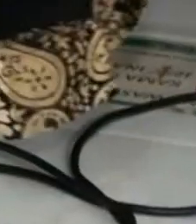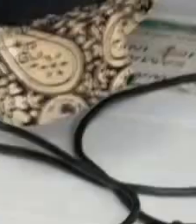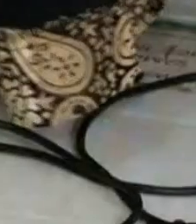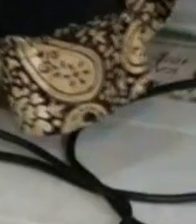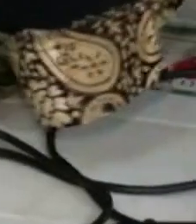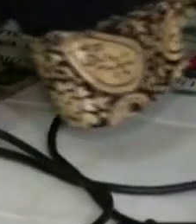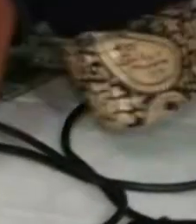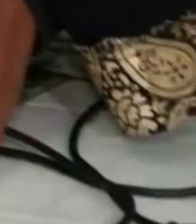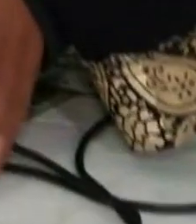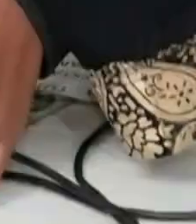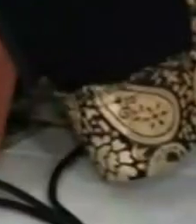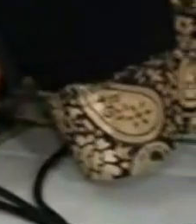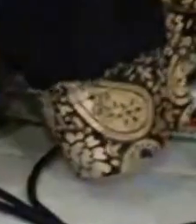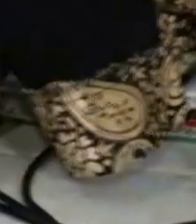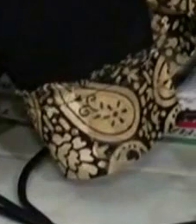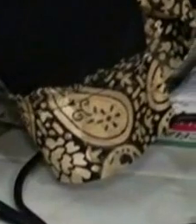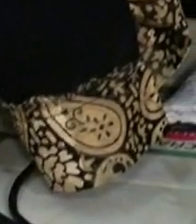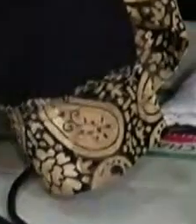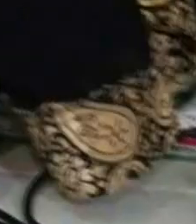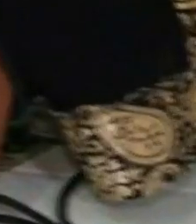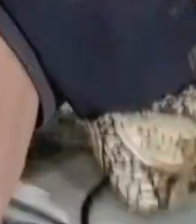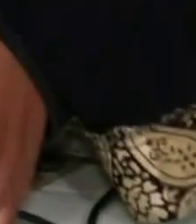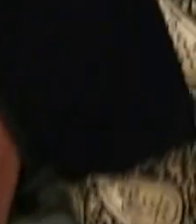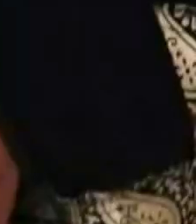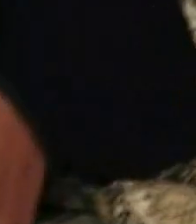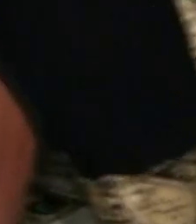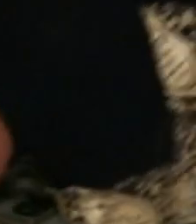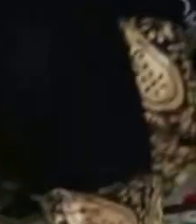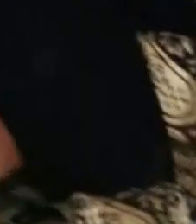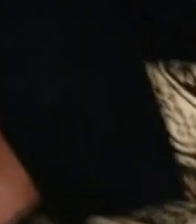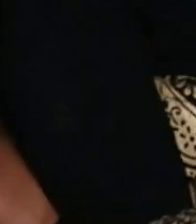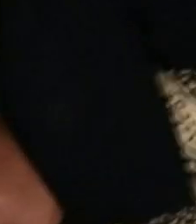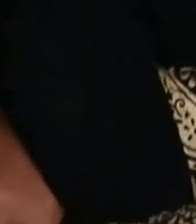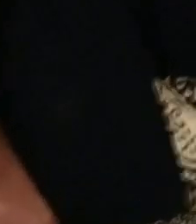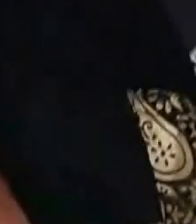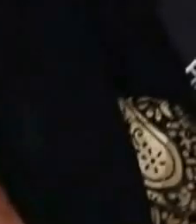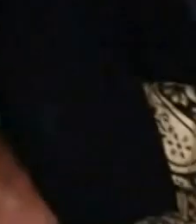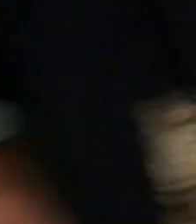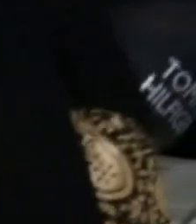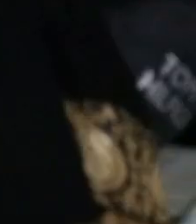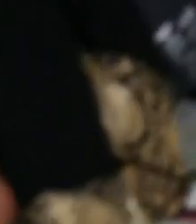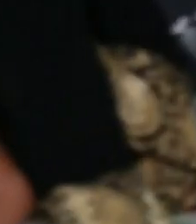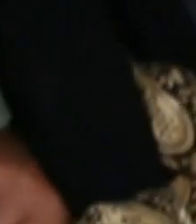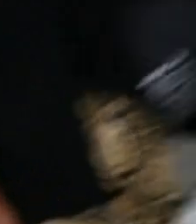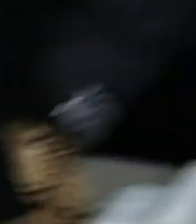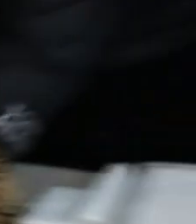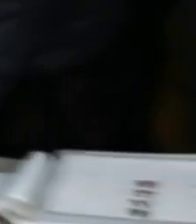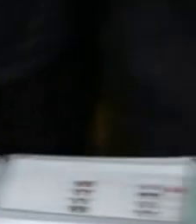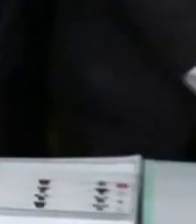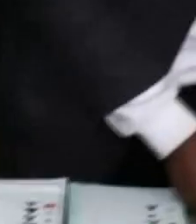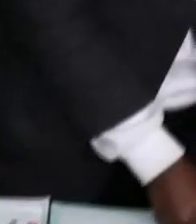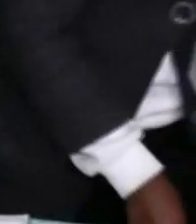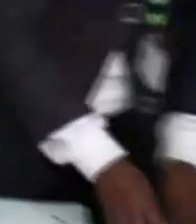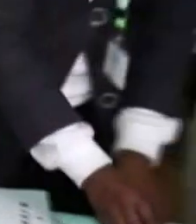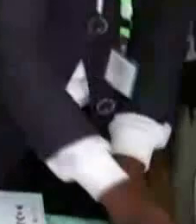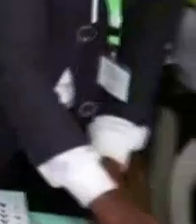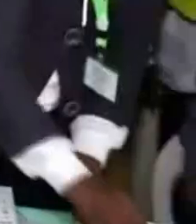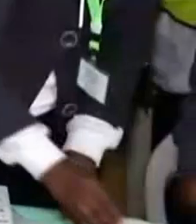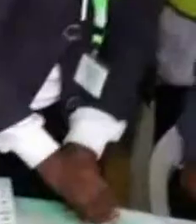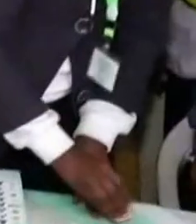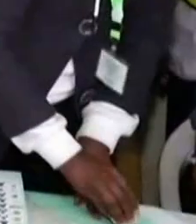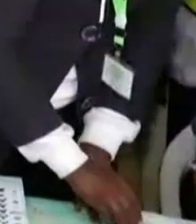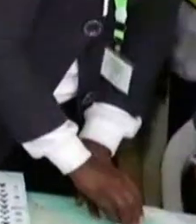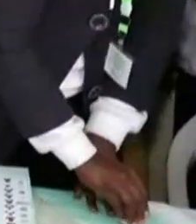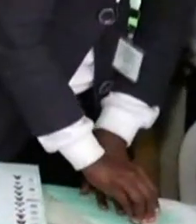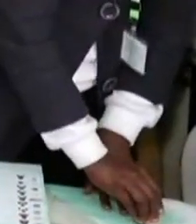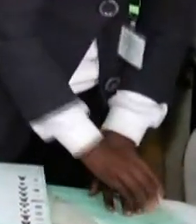years now. He started voting here for 30 years, so to speak. He first voted here in